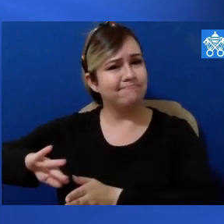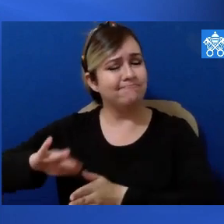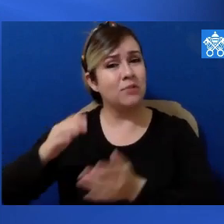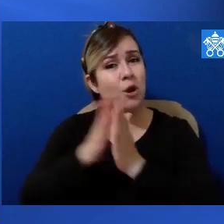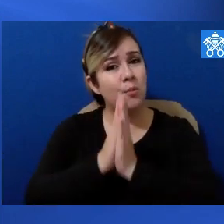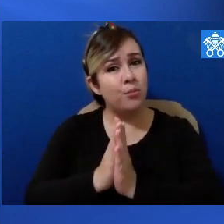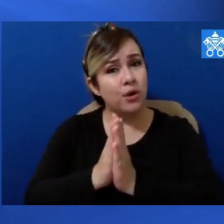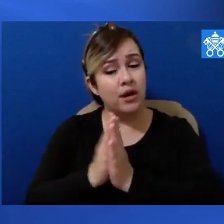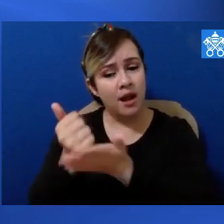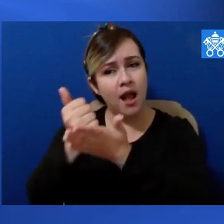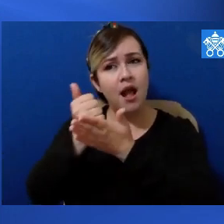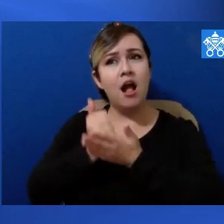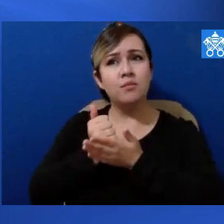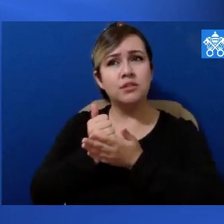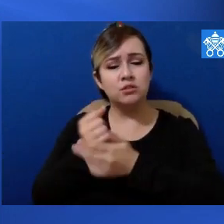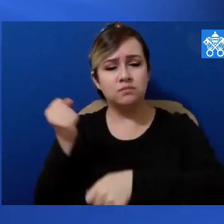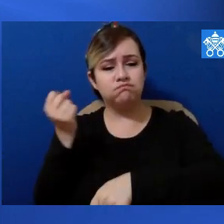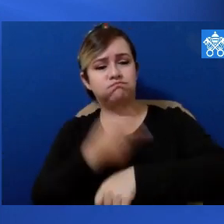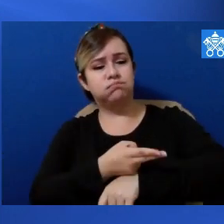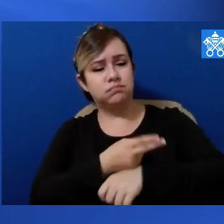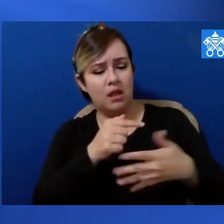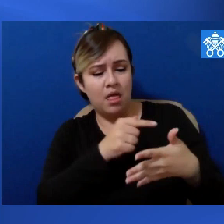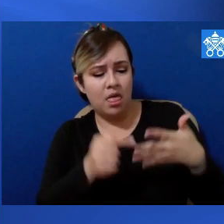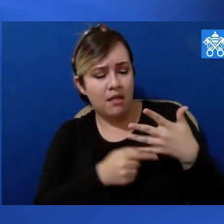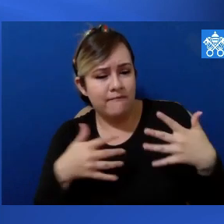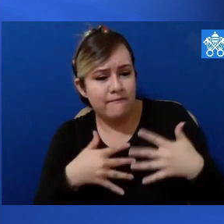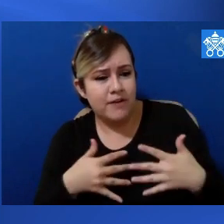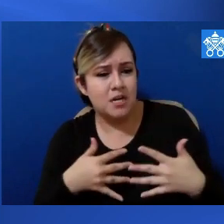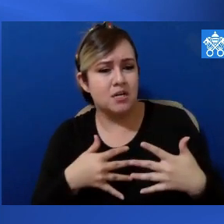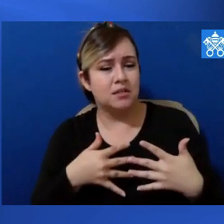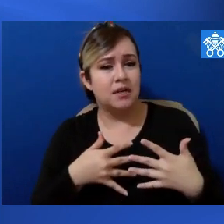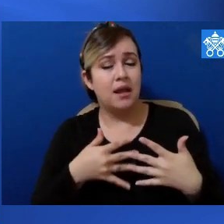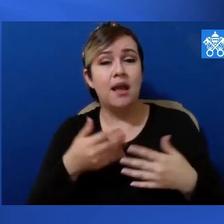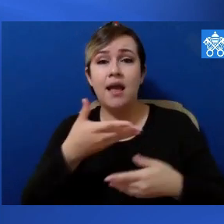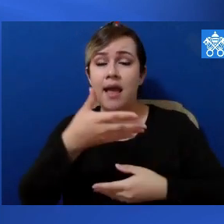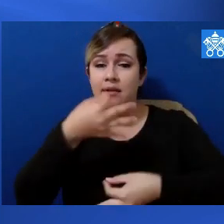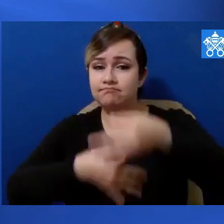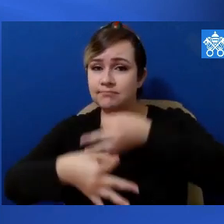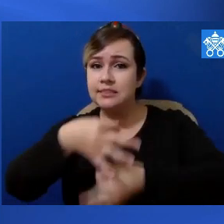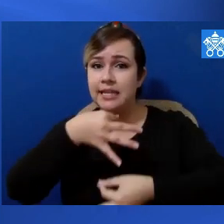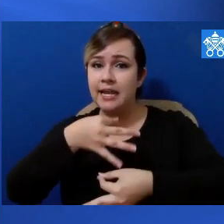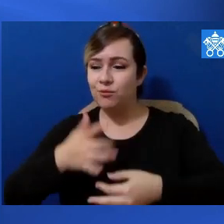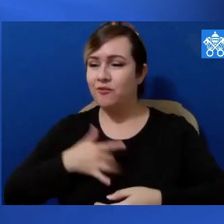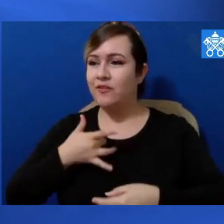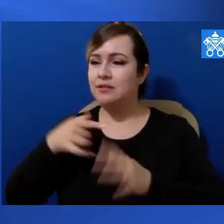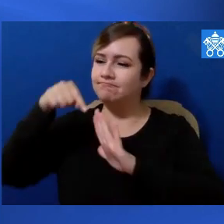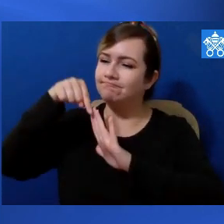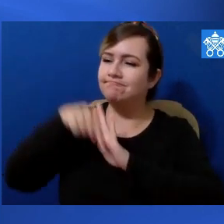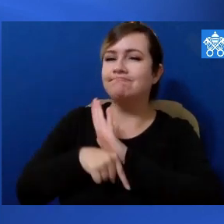Prayer helps us to overcome such empty fears and brings instead a deep spiritual